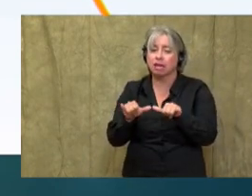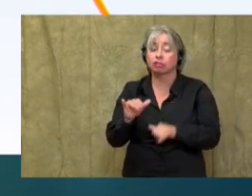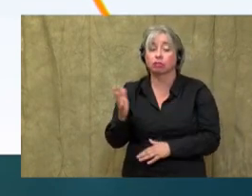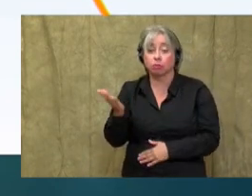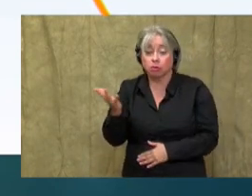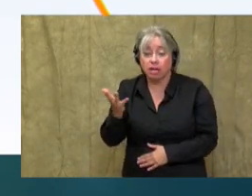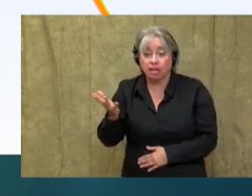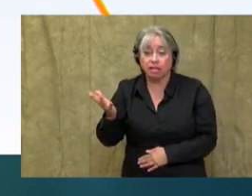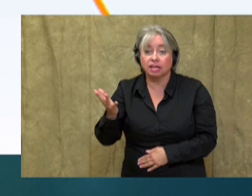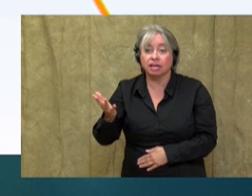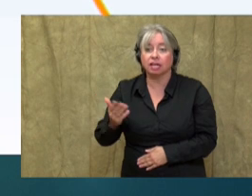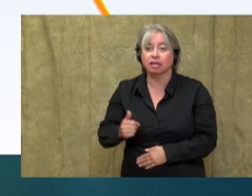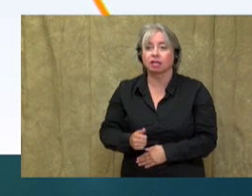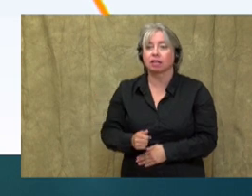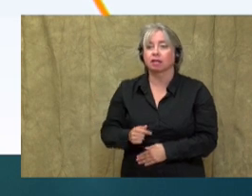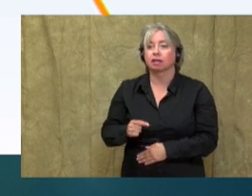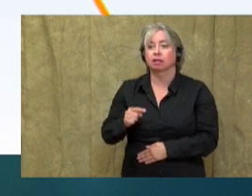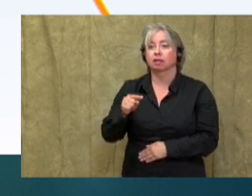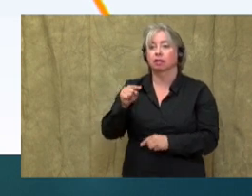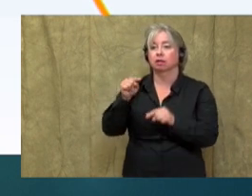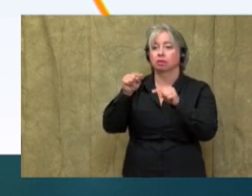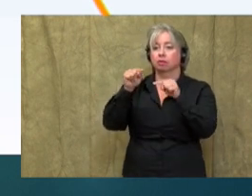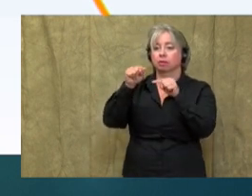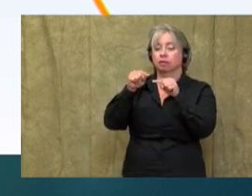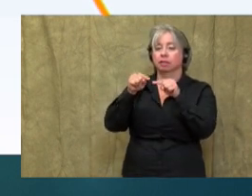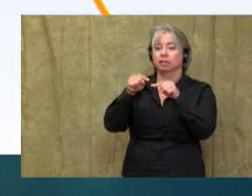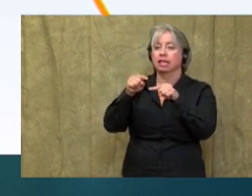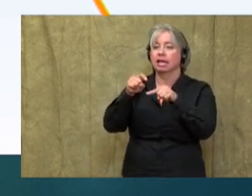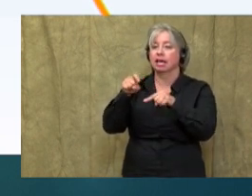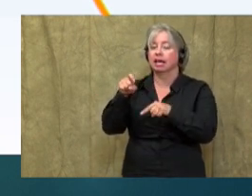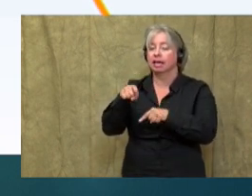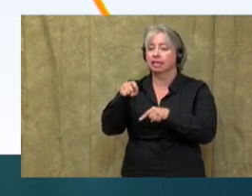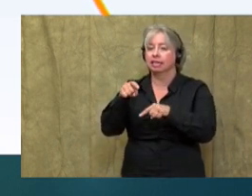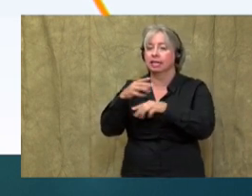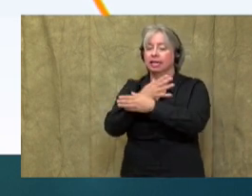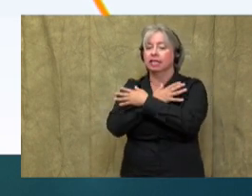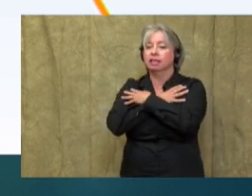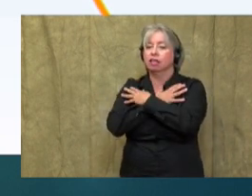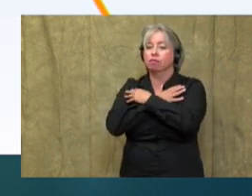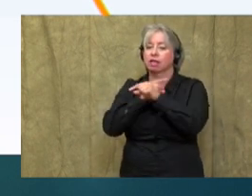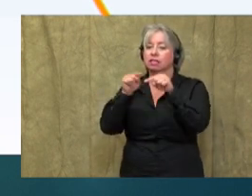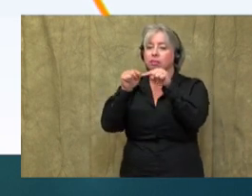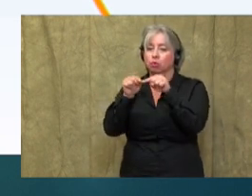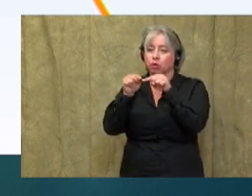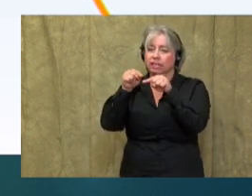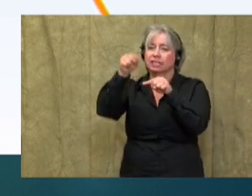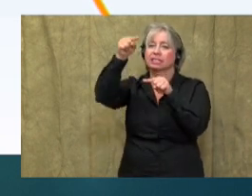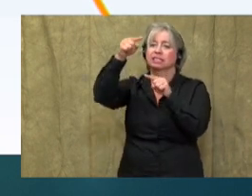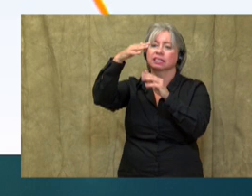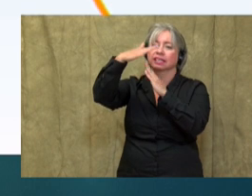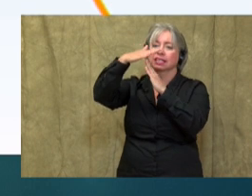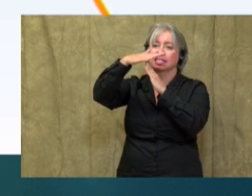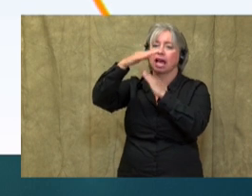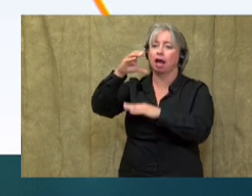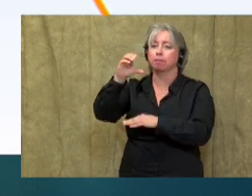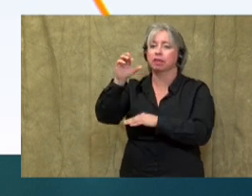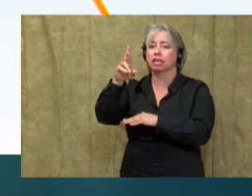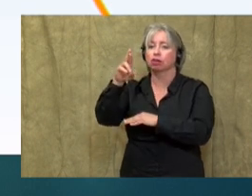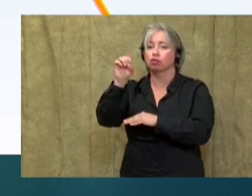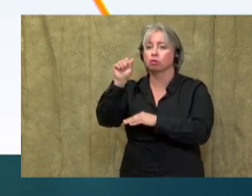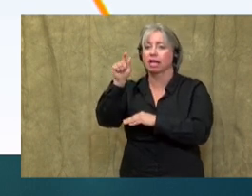is this right here, and that's why I needed that resting point. It was so important. This is